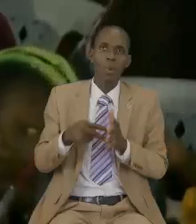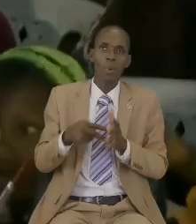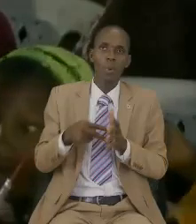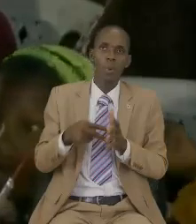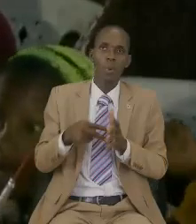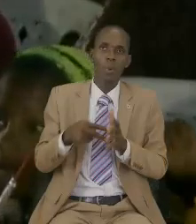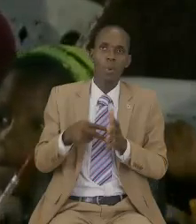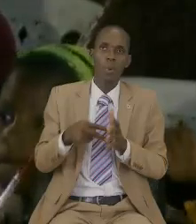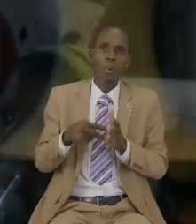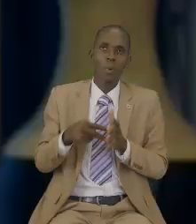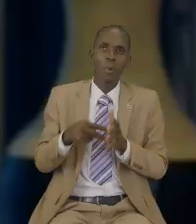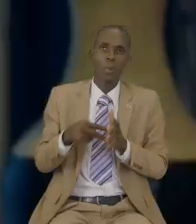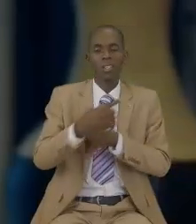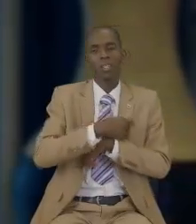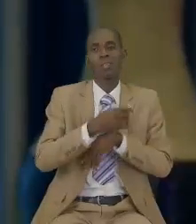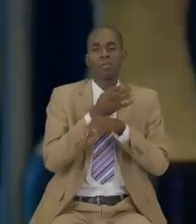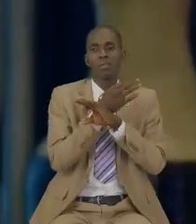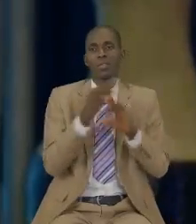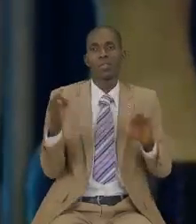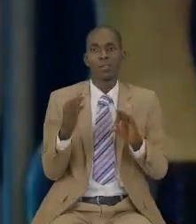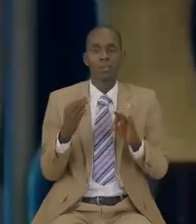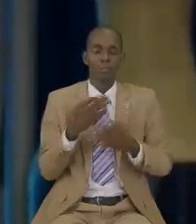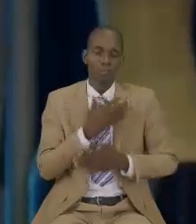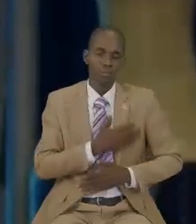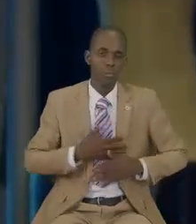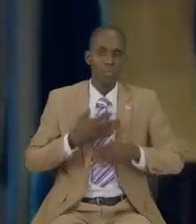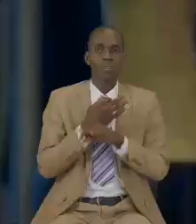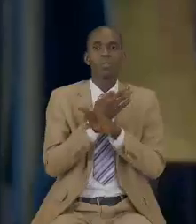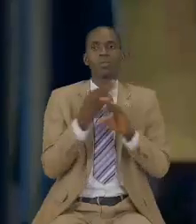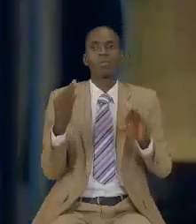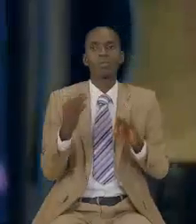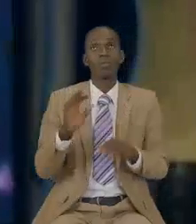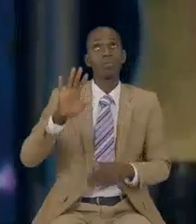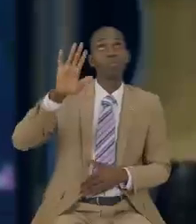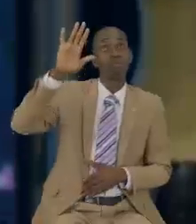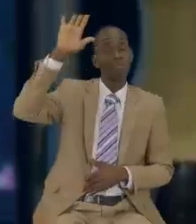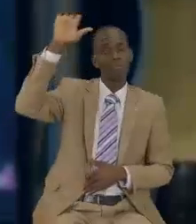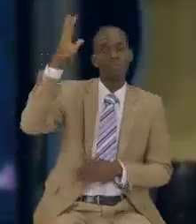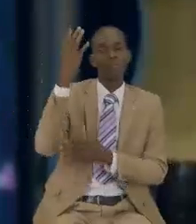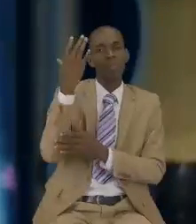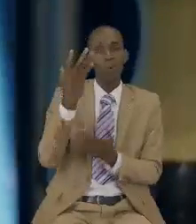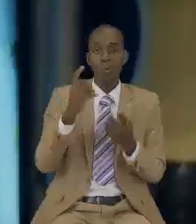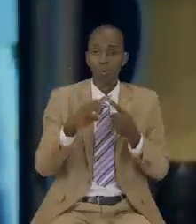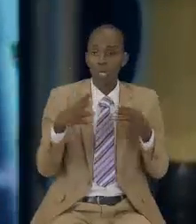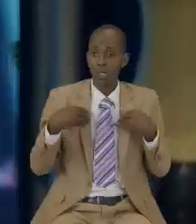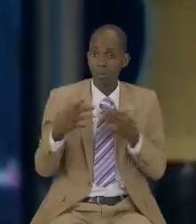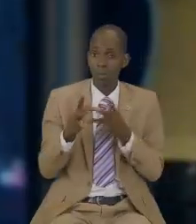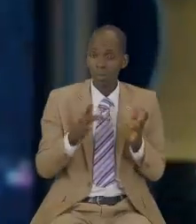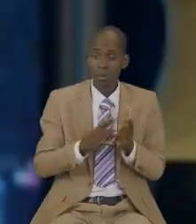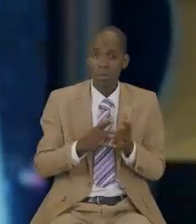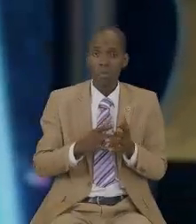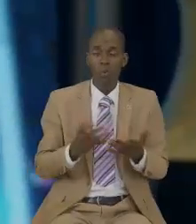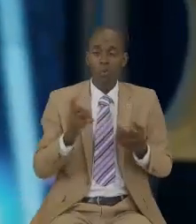present day freedom, pleasant freedom. Raise up that hand and say, Lord, I turn away from